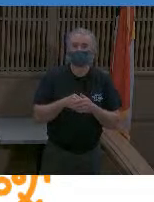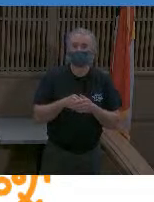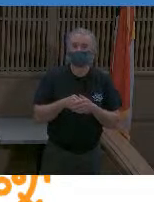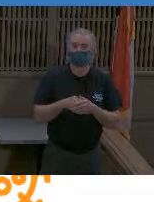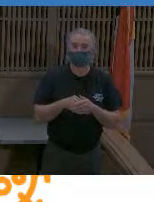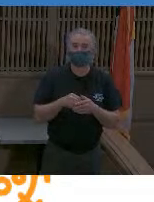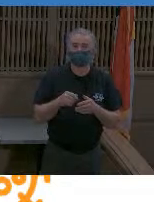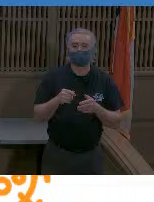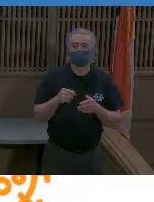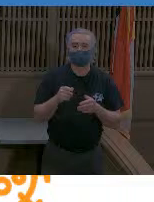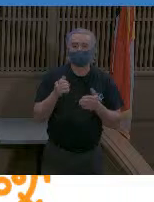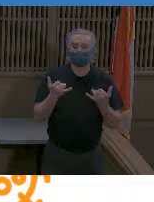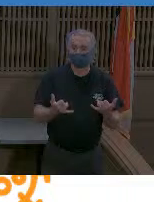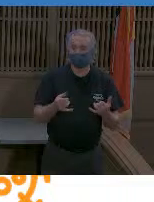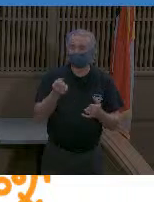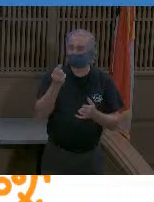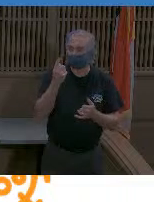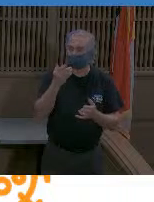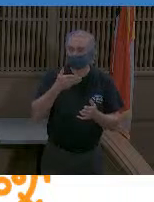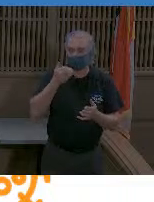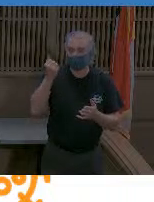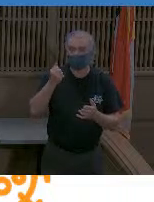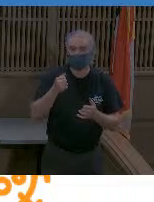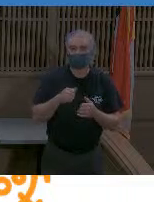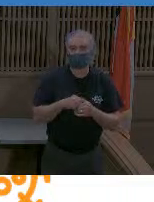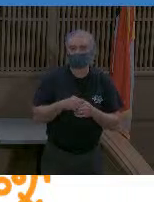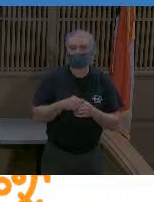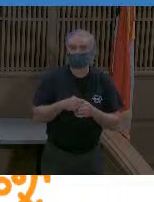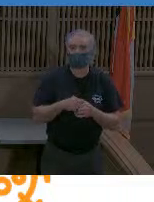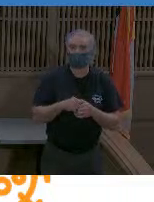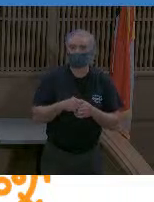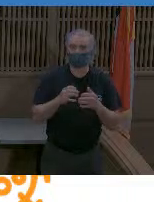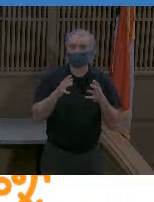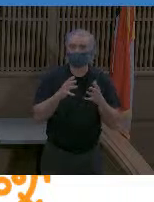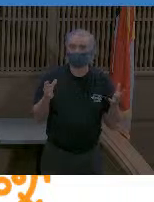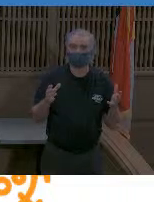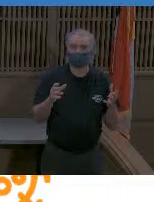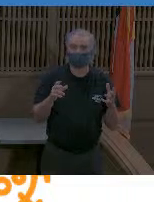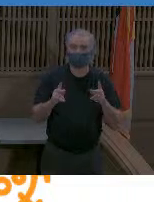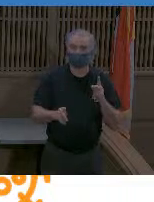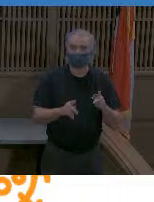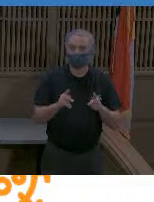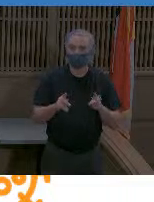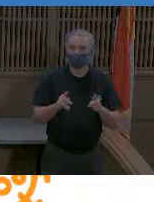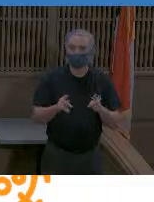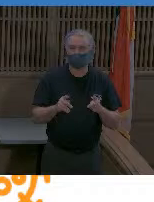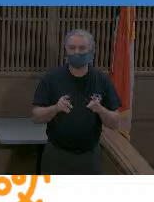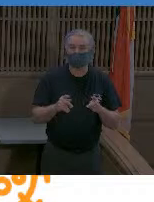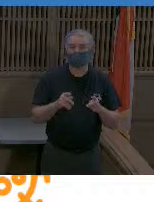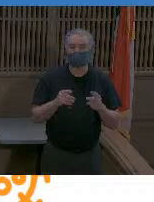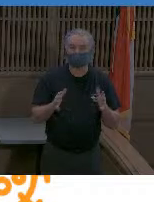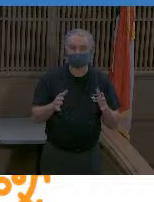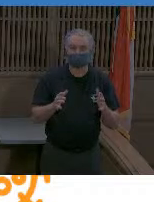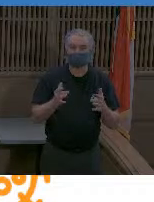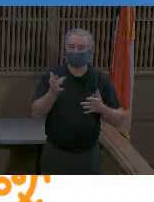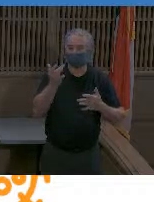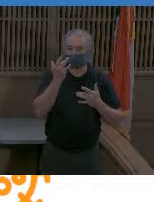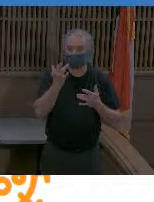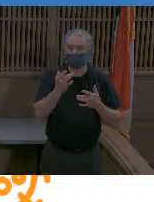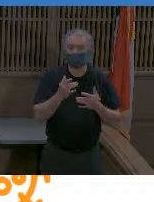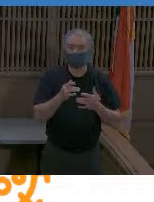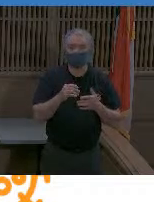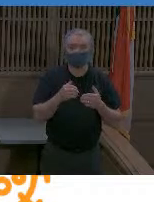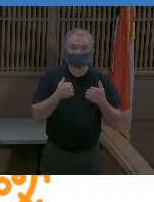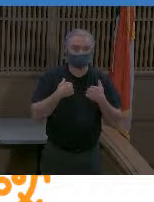we've understood that a lot of people in this community have gotten COVID-19. Some knew it, some didn't know